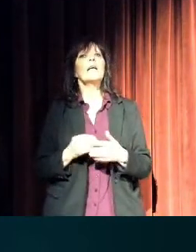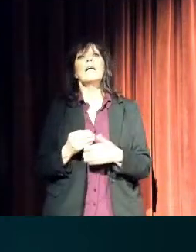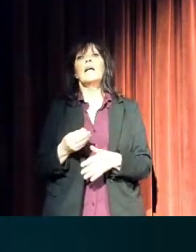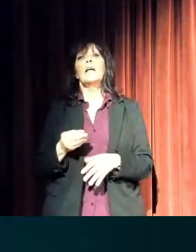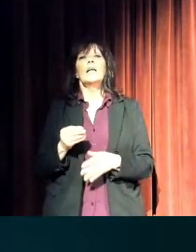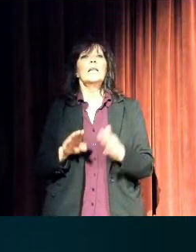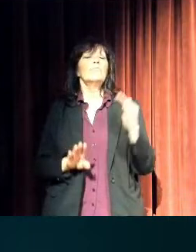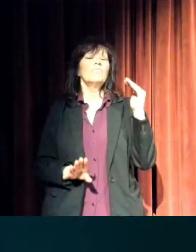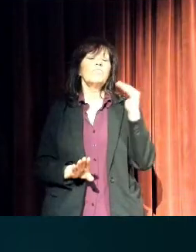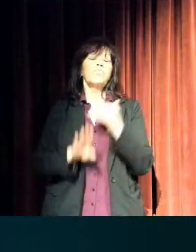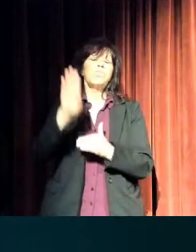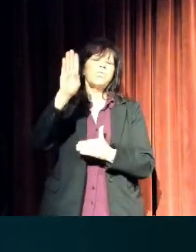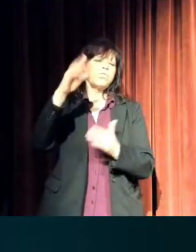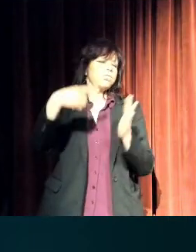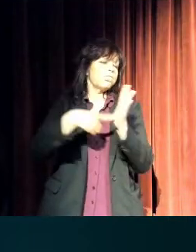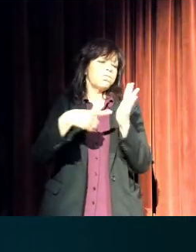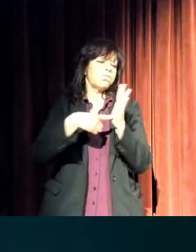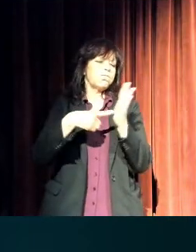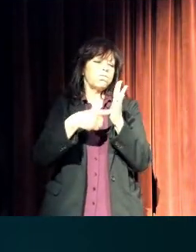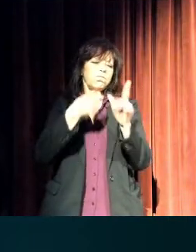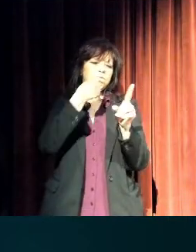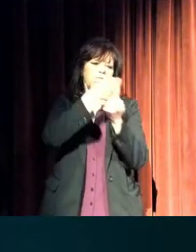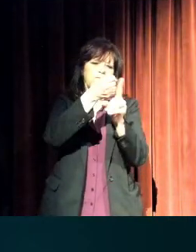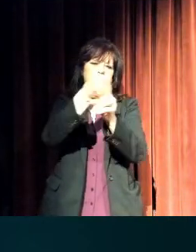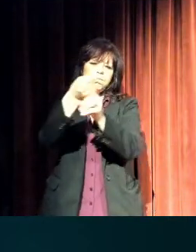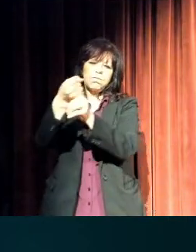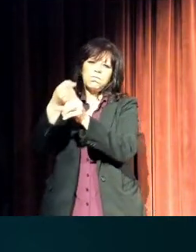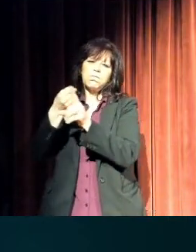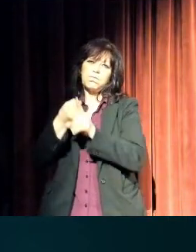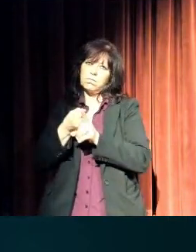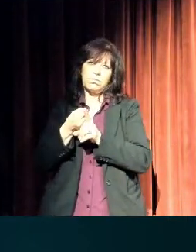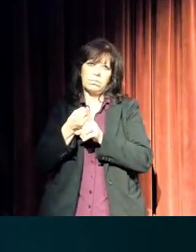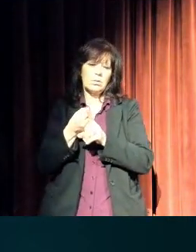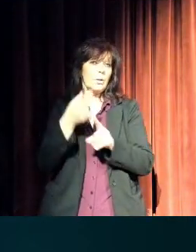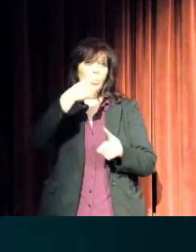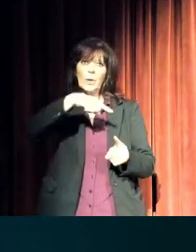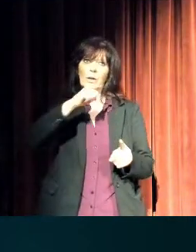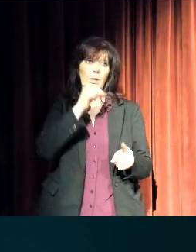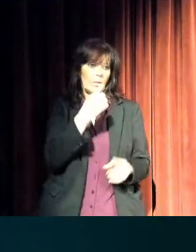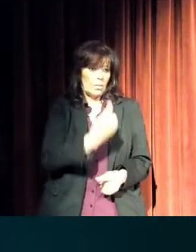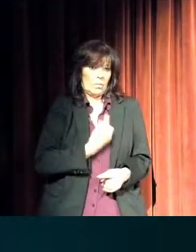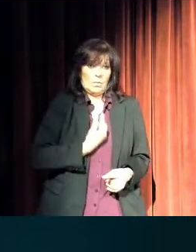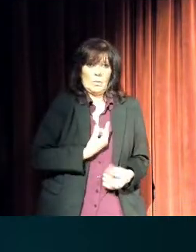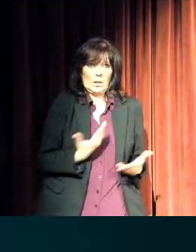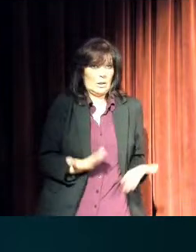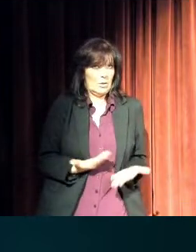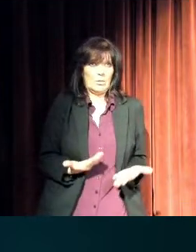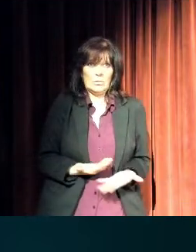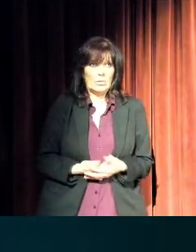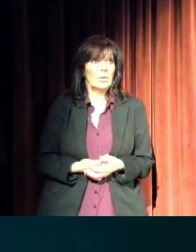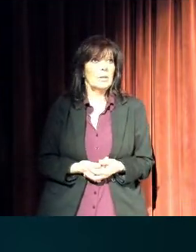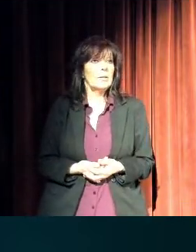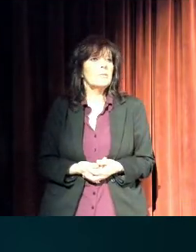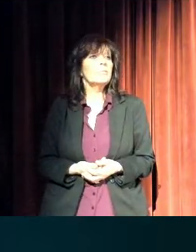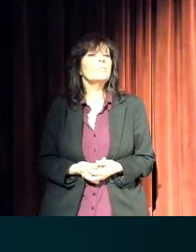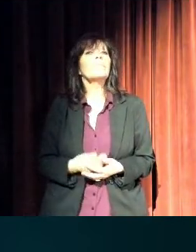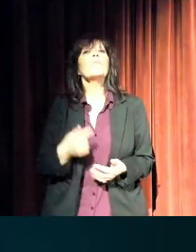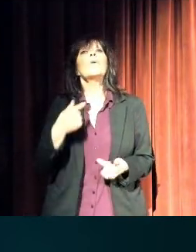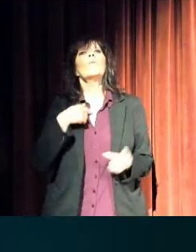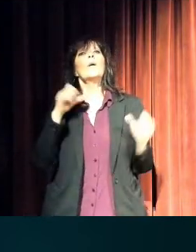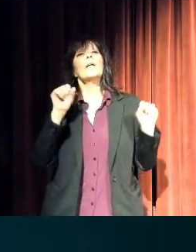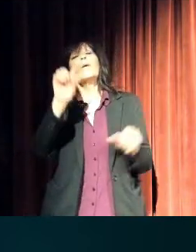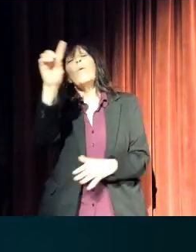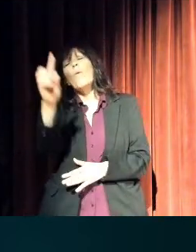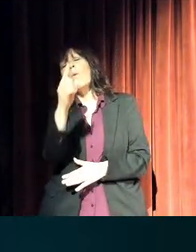Inflation and housing affordability impact every corner of our nation, and we are not immune to it here in Western New York. We